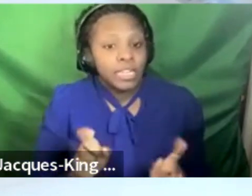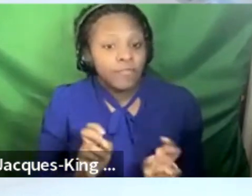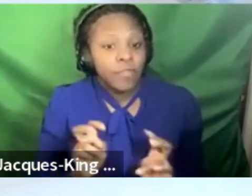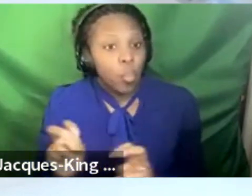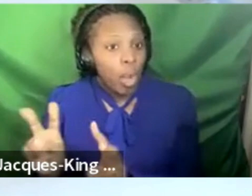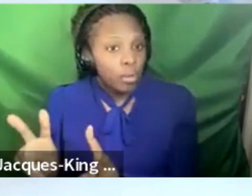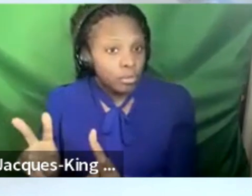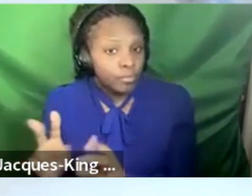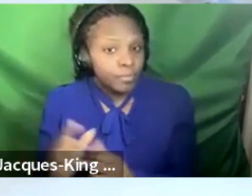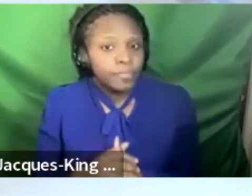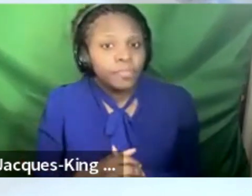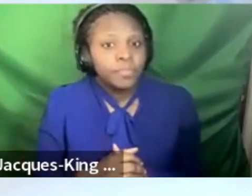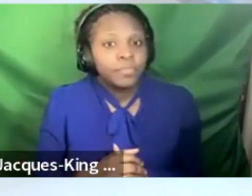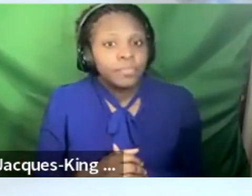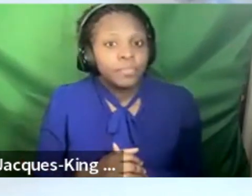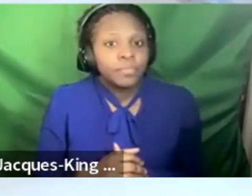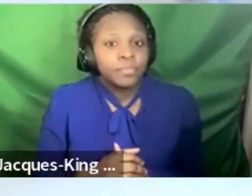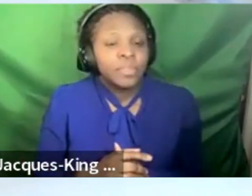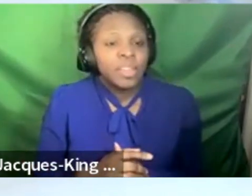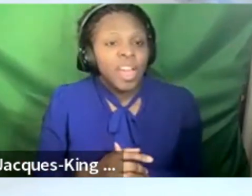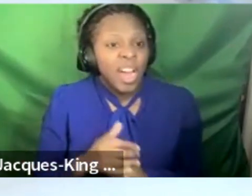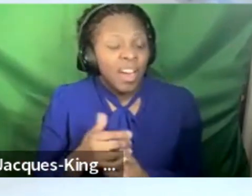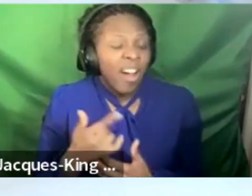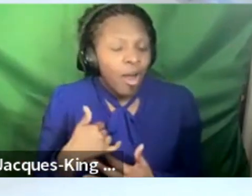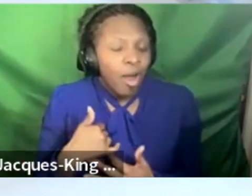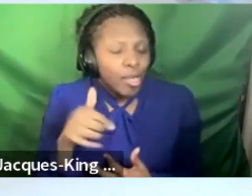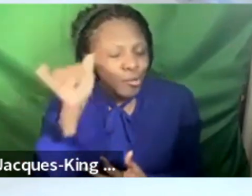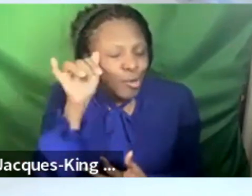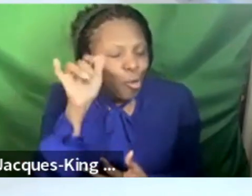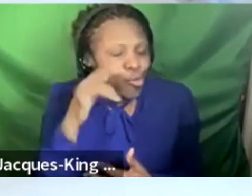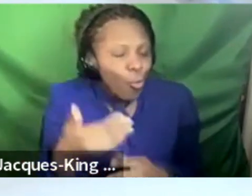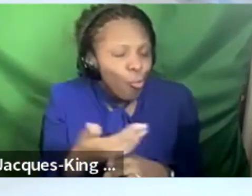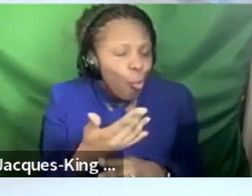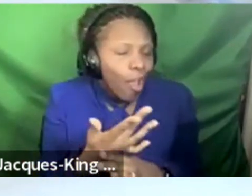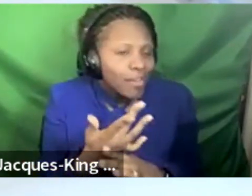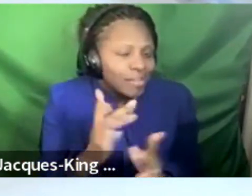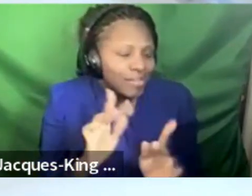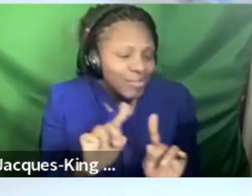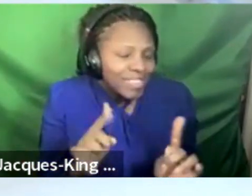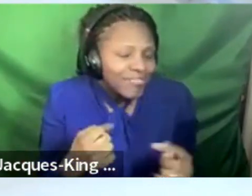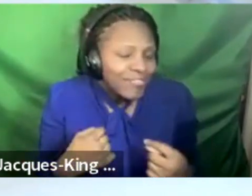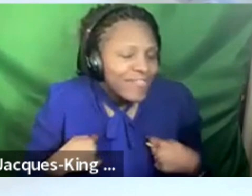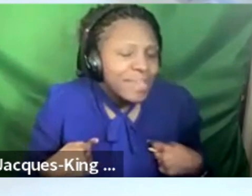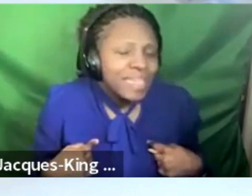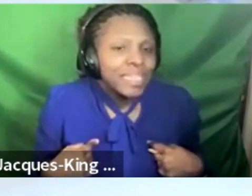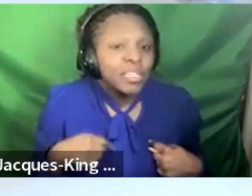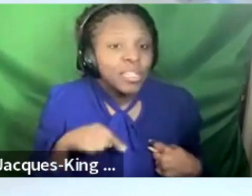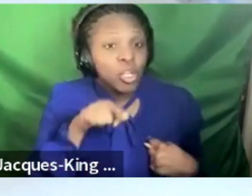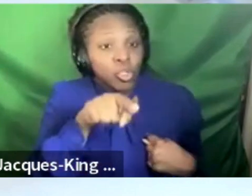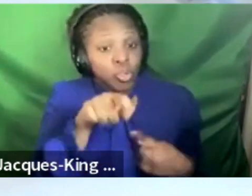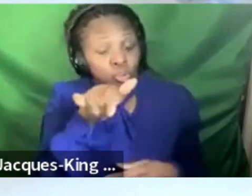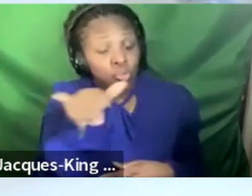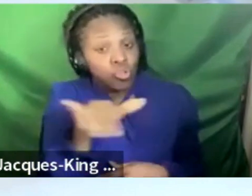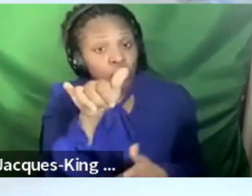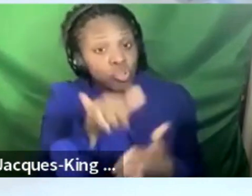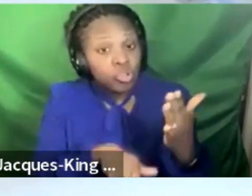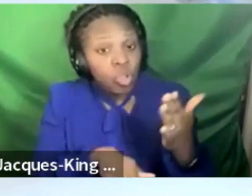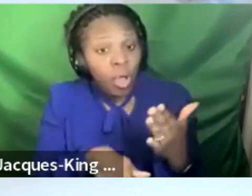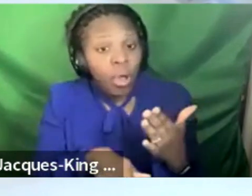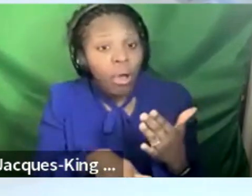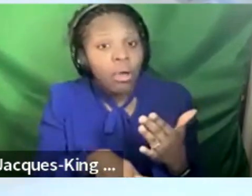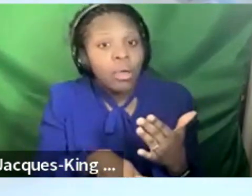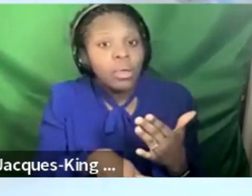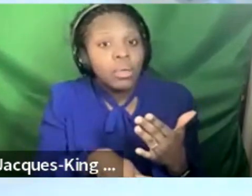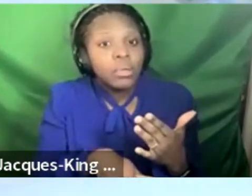release female characters before in different ways. I'm cheating here because I know your work. I would say